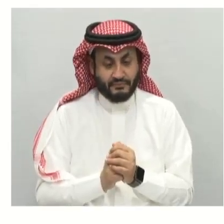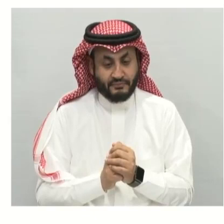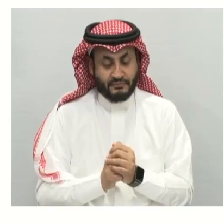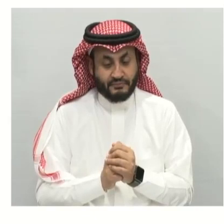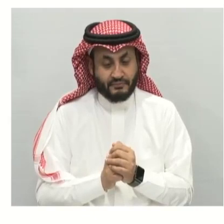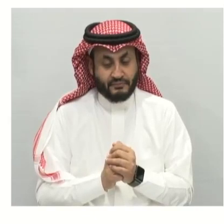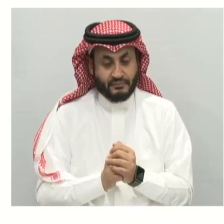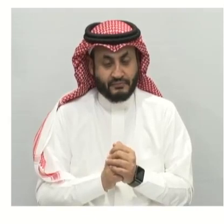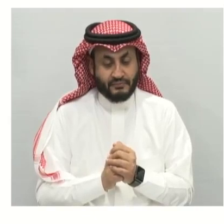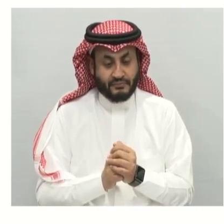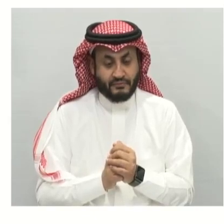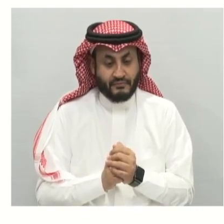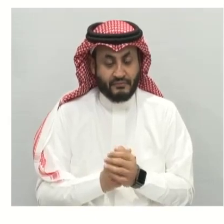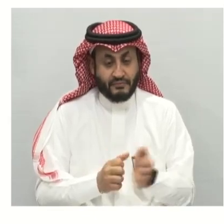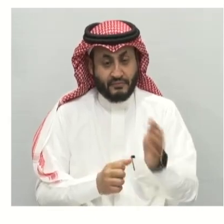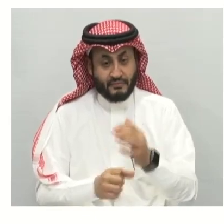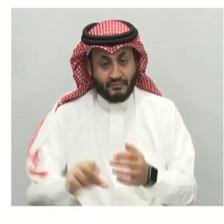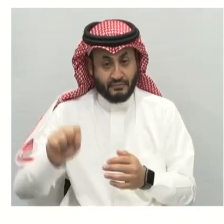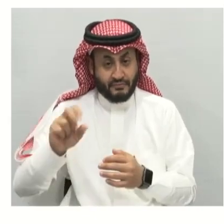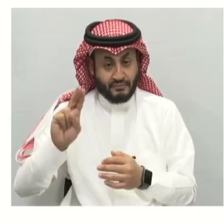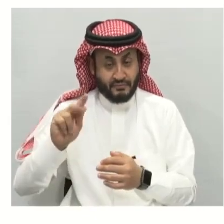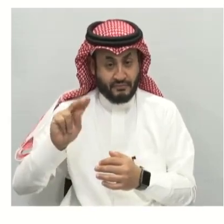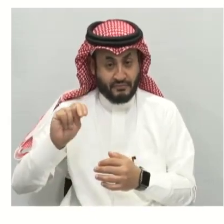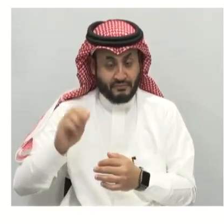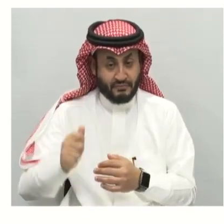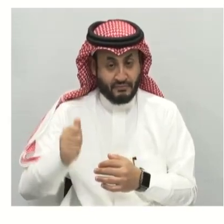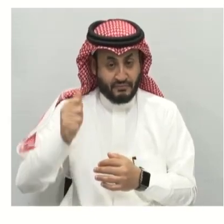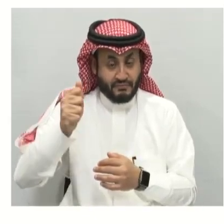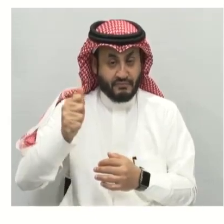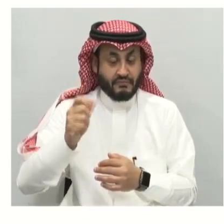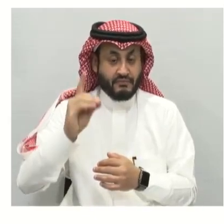what's the other word? Sunday. Excellent.